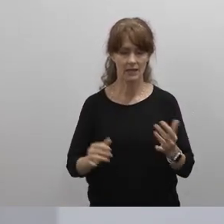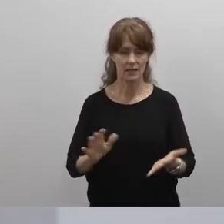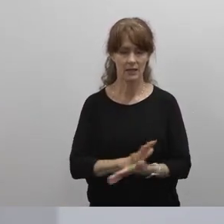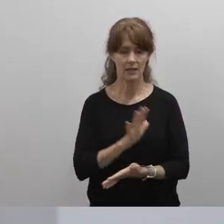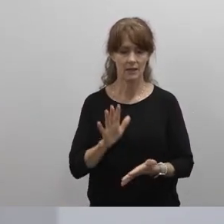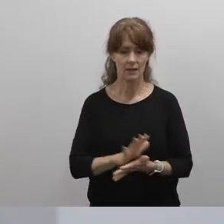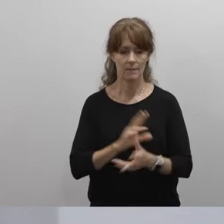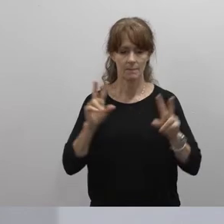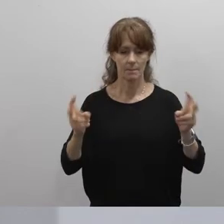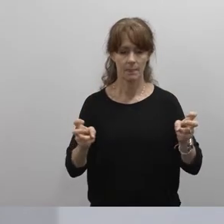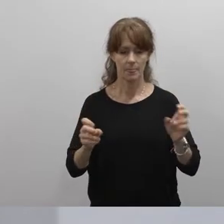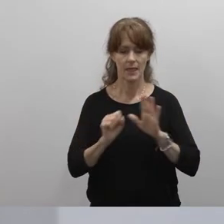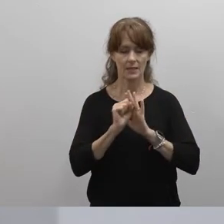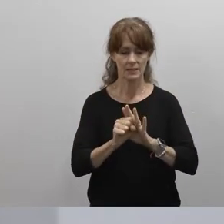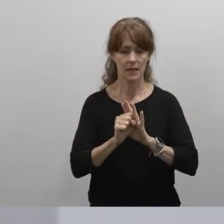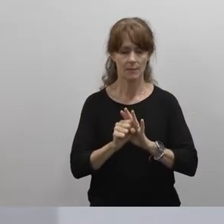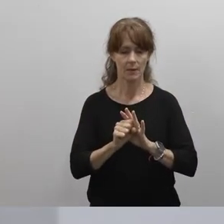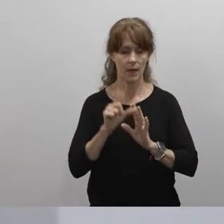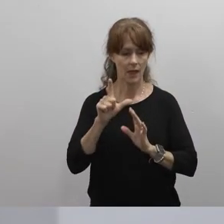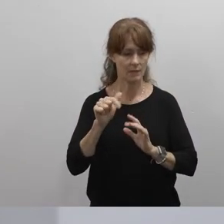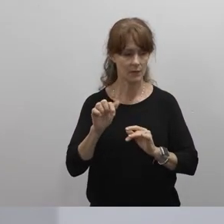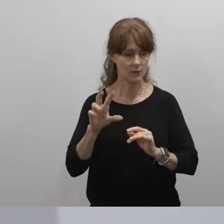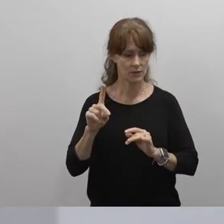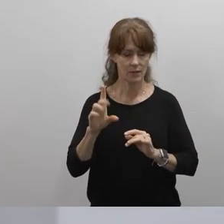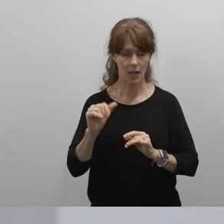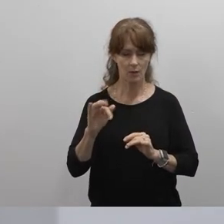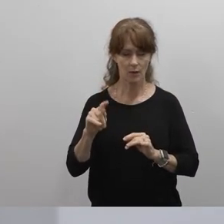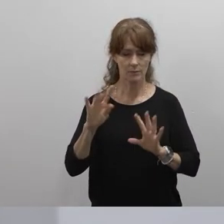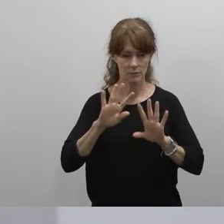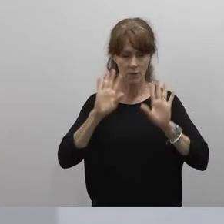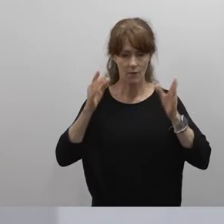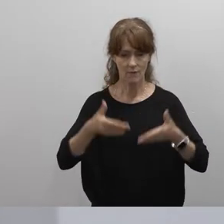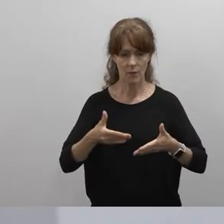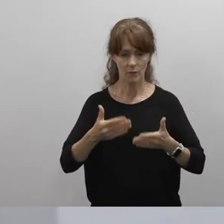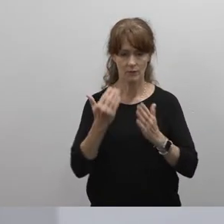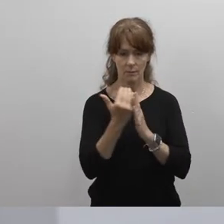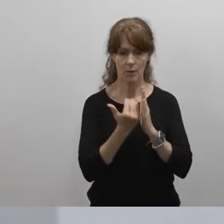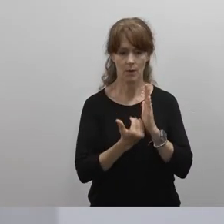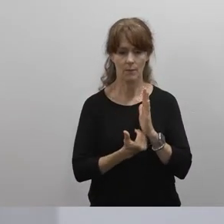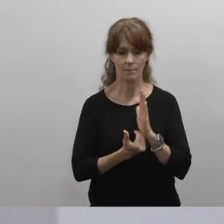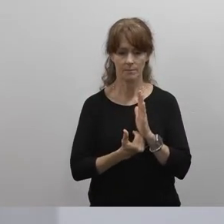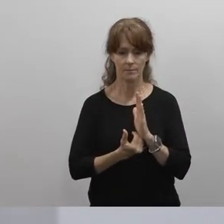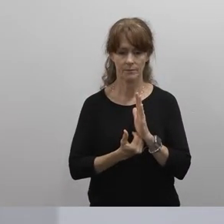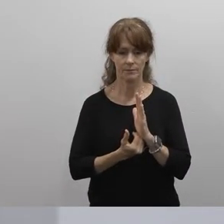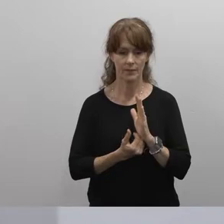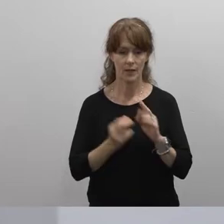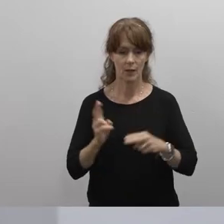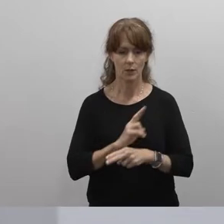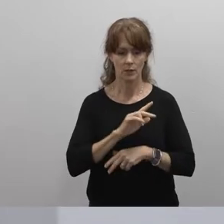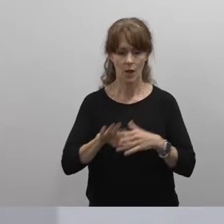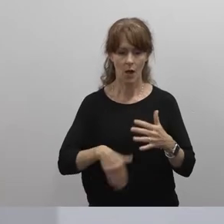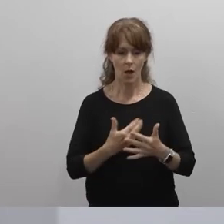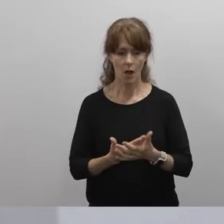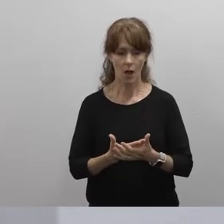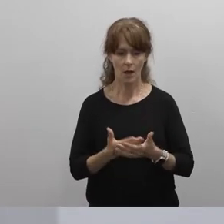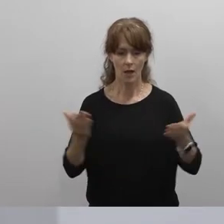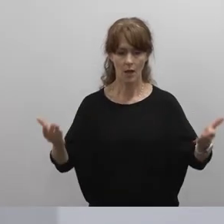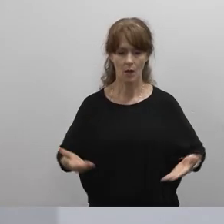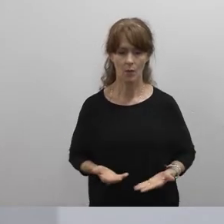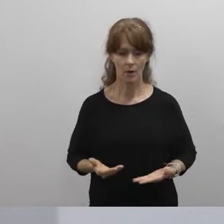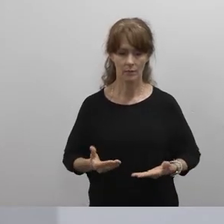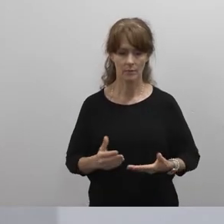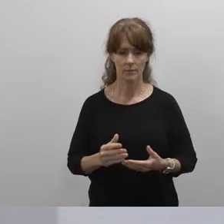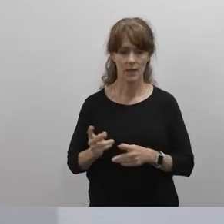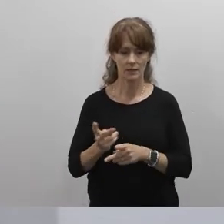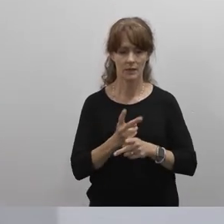document titled Sample LBUSD Student Outcomes Focus Board Agenda. And so I will use all of those, and I welcome, as members of the